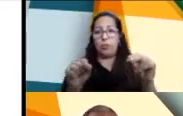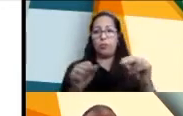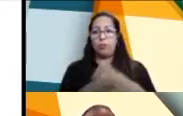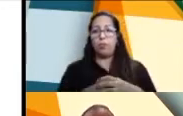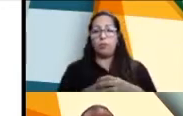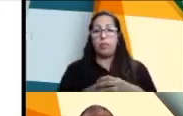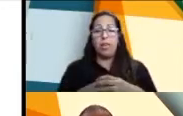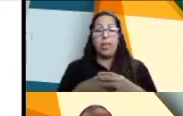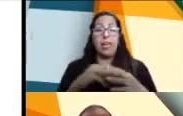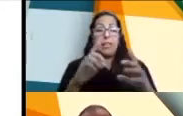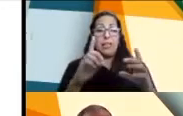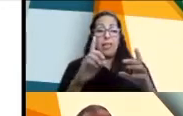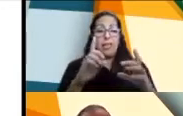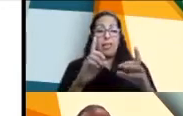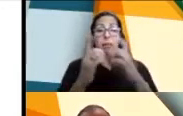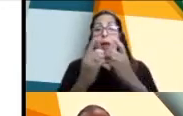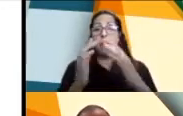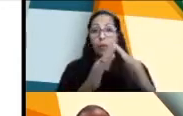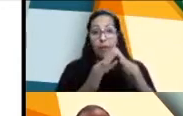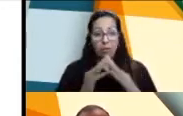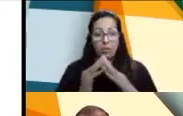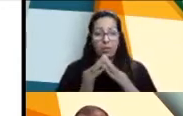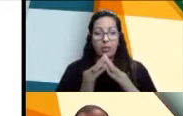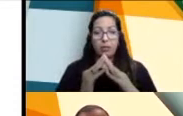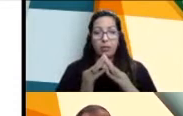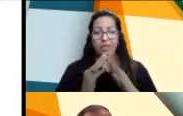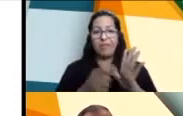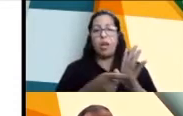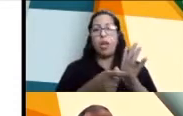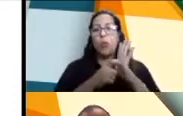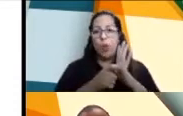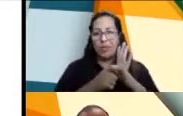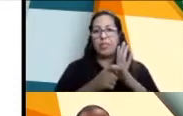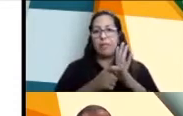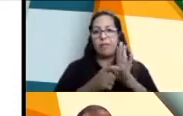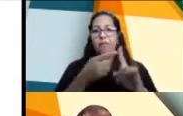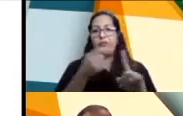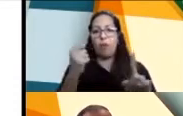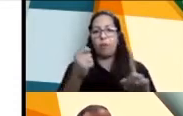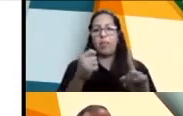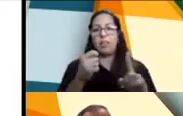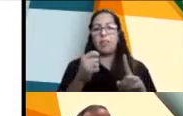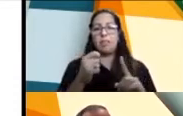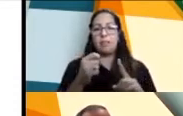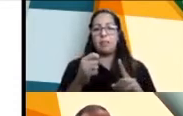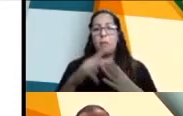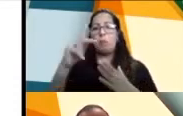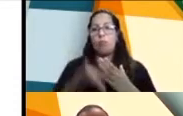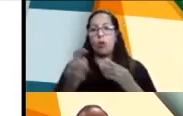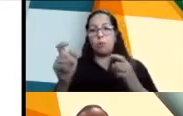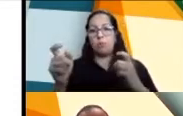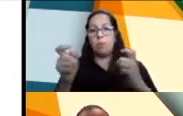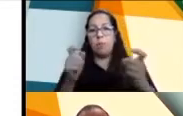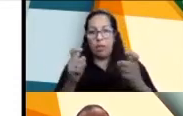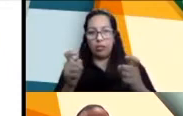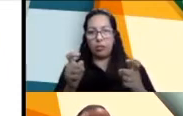Department of Housing is going to be requesting from the selected program managers when they